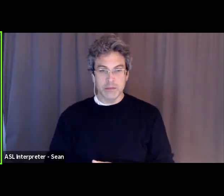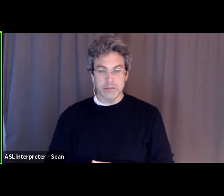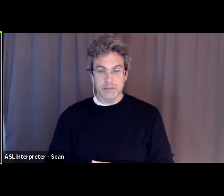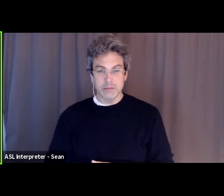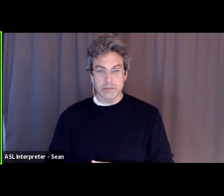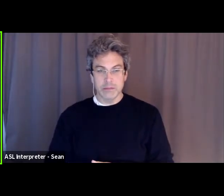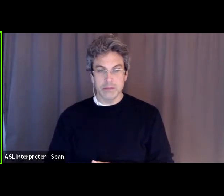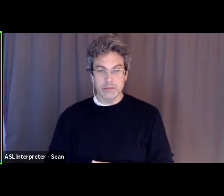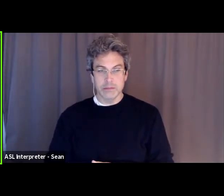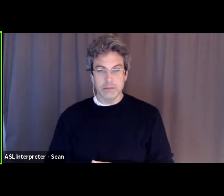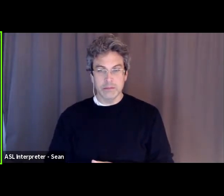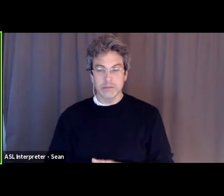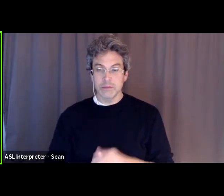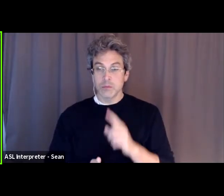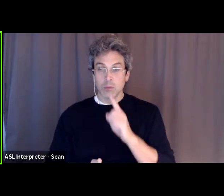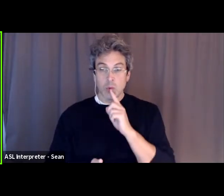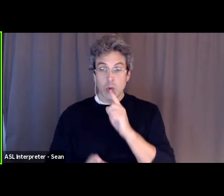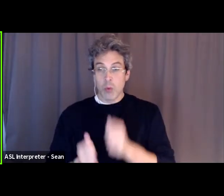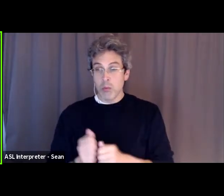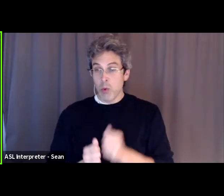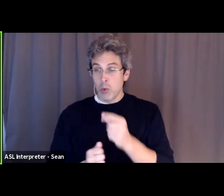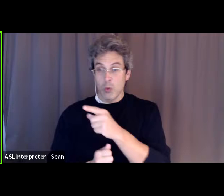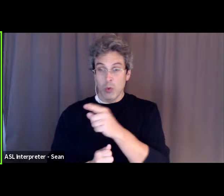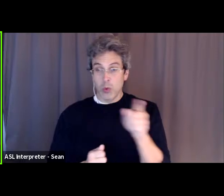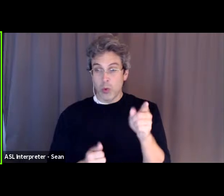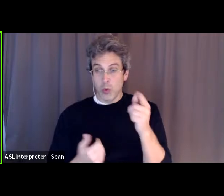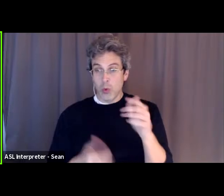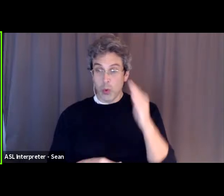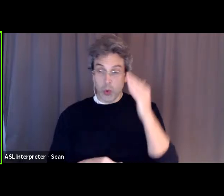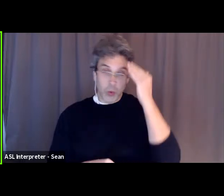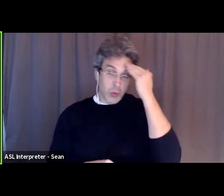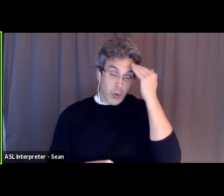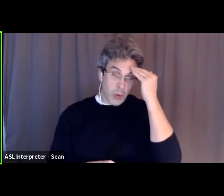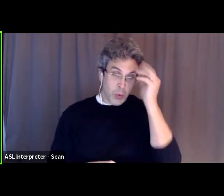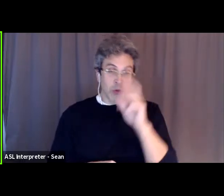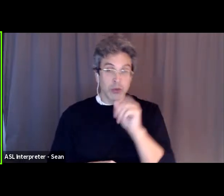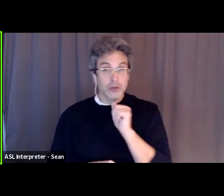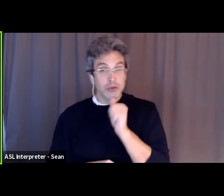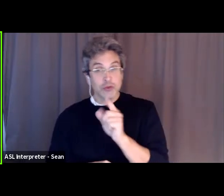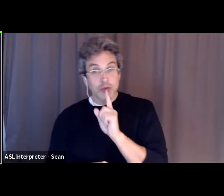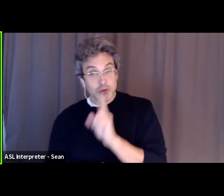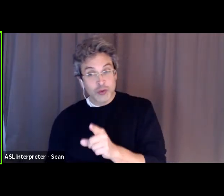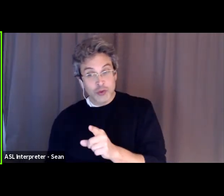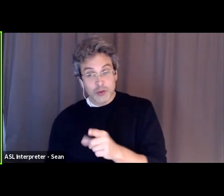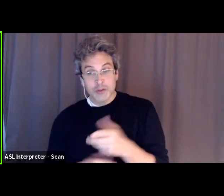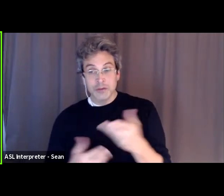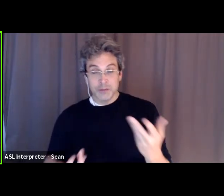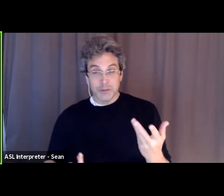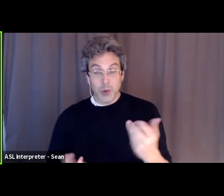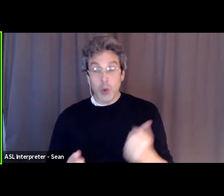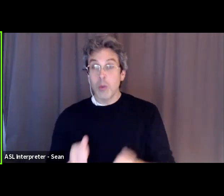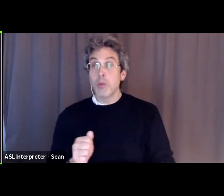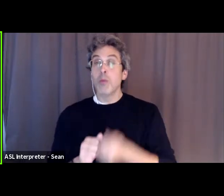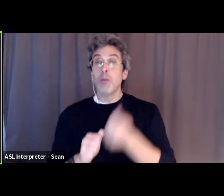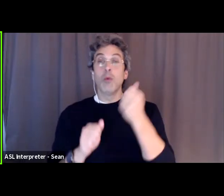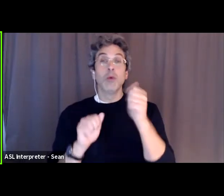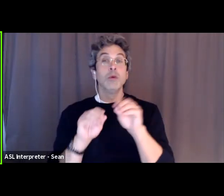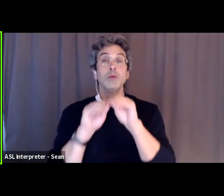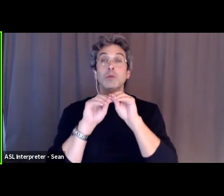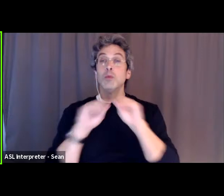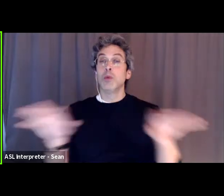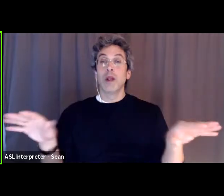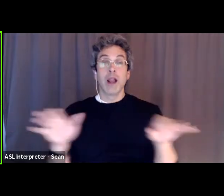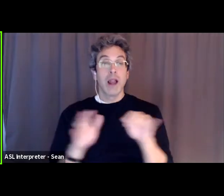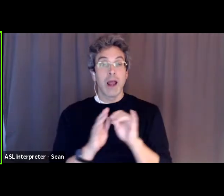Which I'm sure most of you may know already, or for sure know. It is mainly,